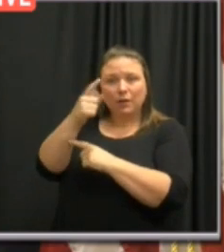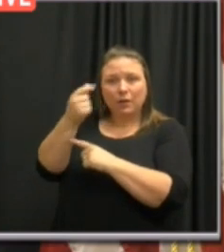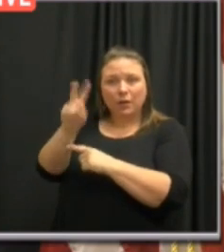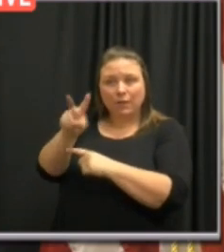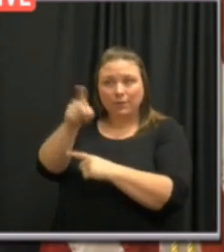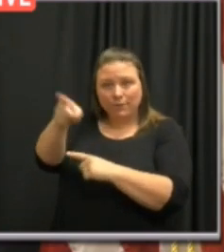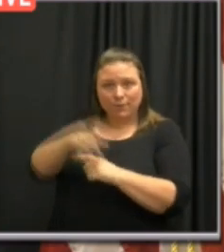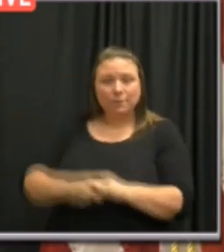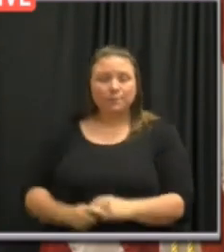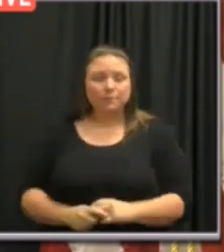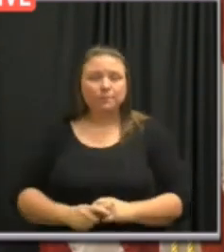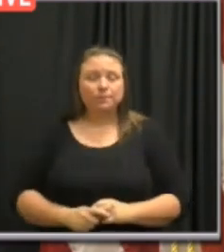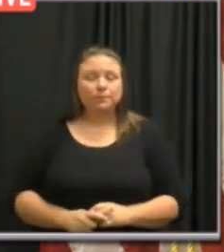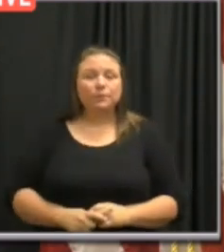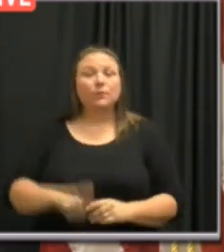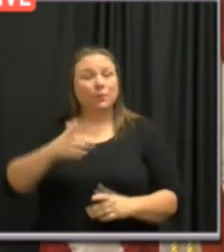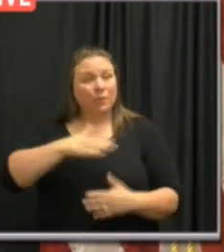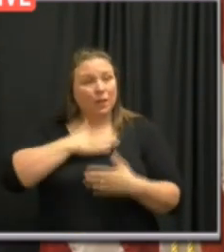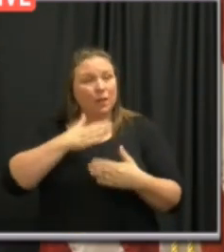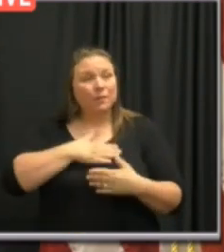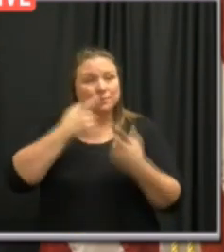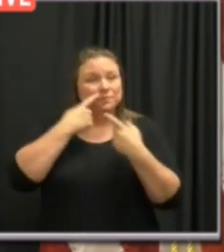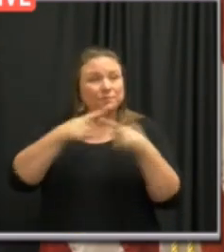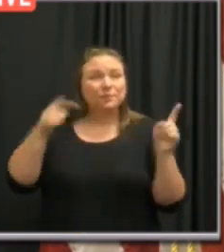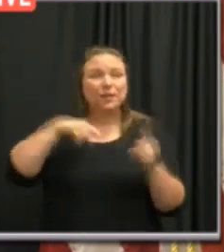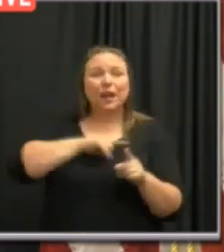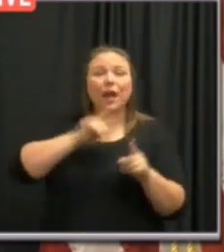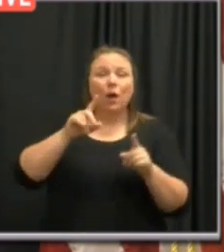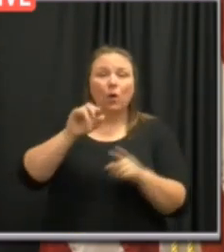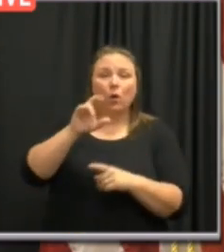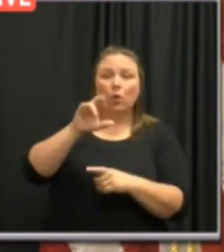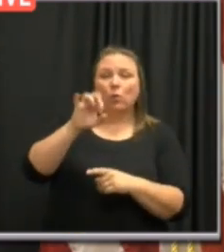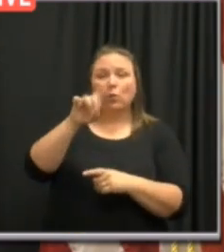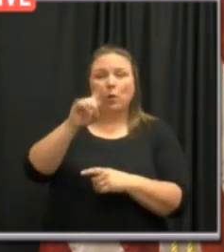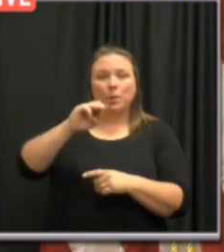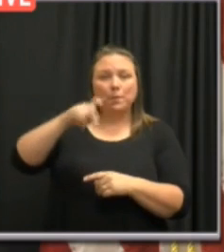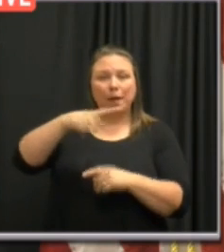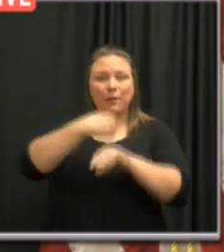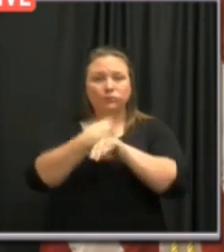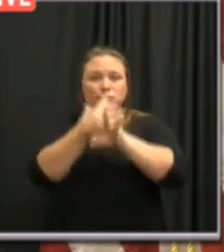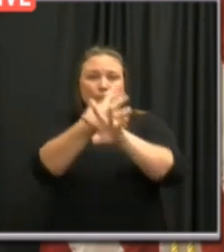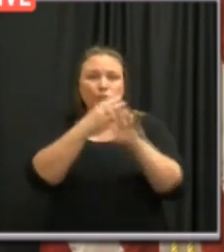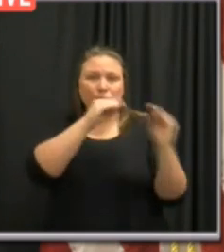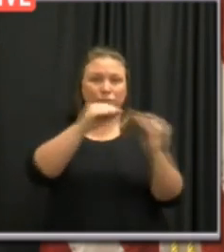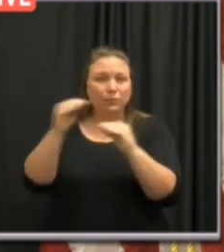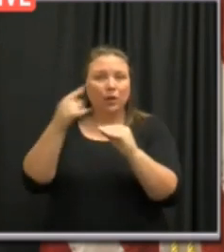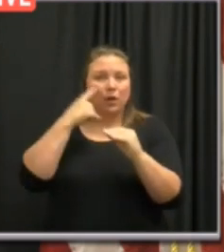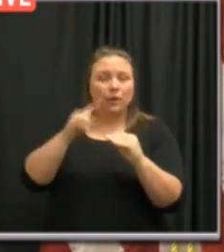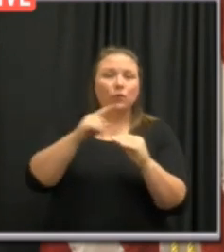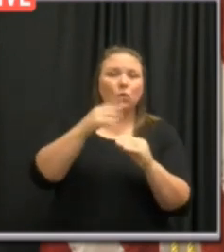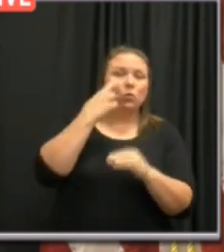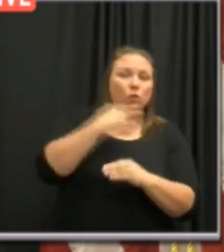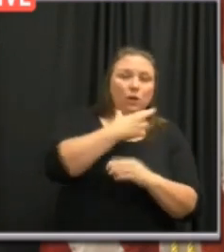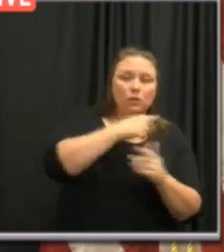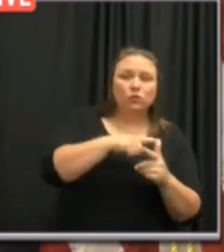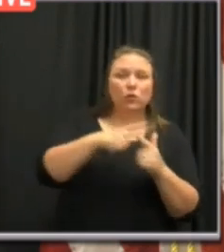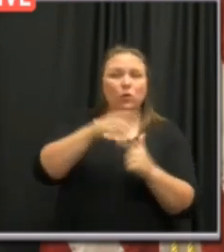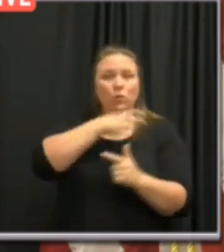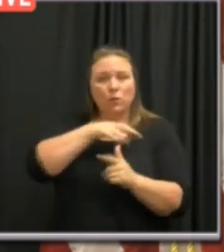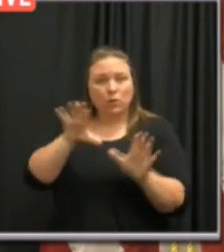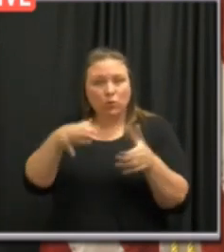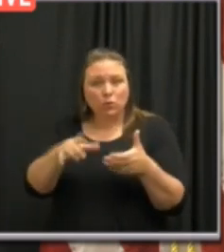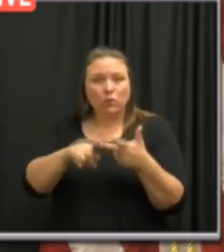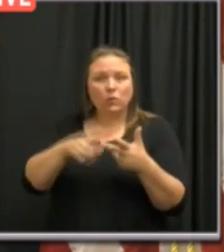hub.nashville.gov. Now, I'm happy to announce that our roadmap webinars for restaurateurs, religious congregations, and